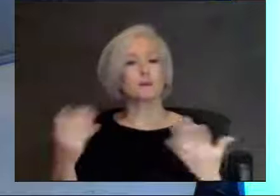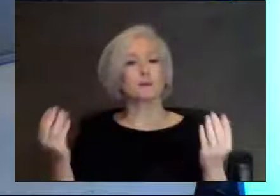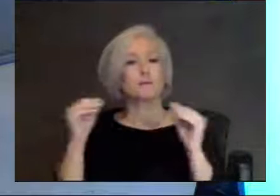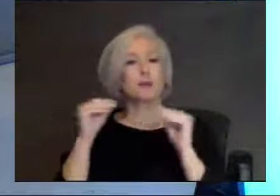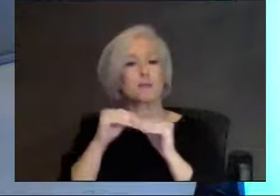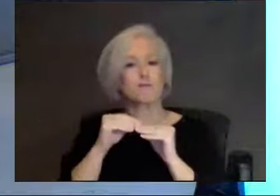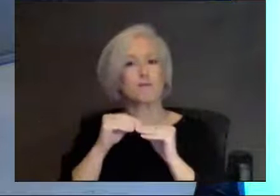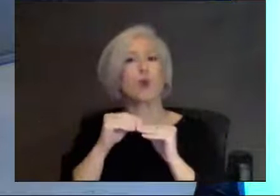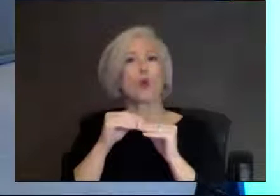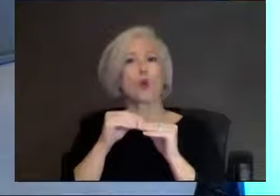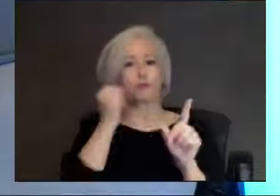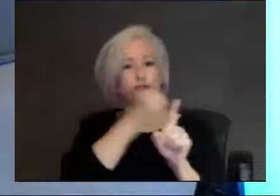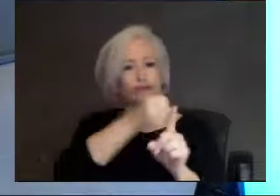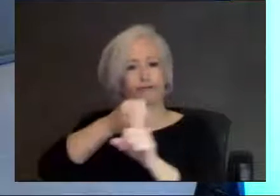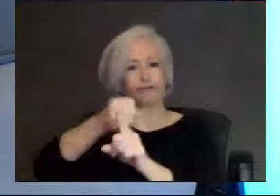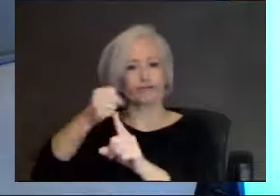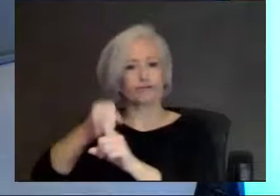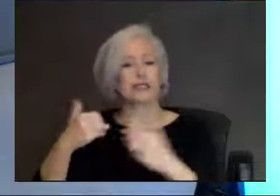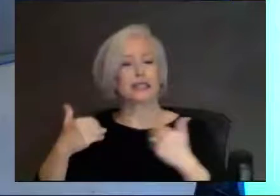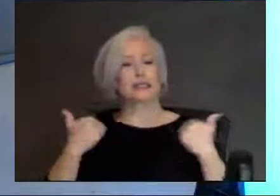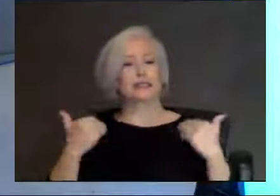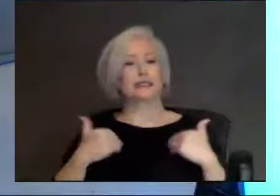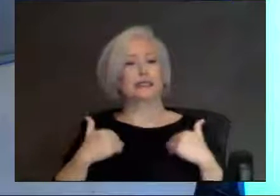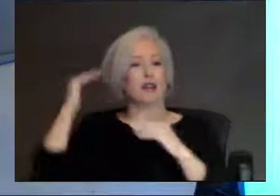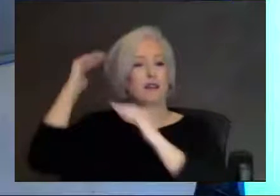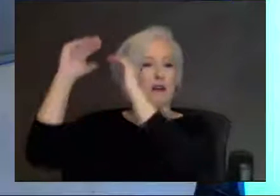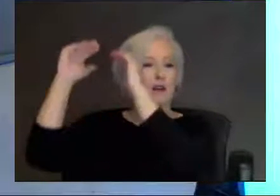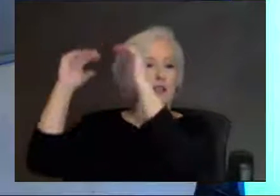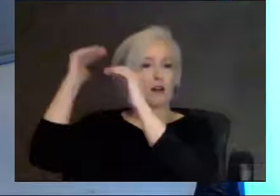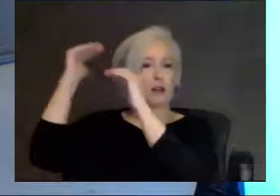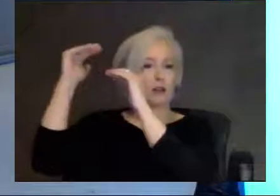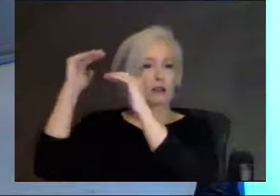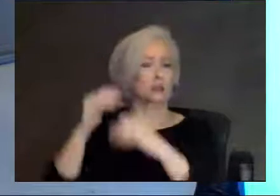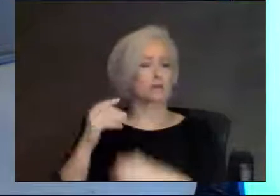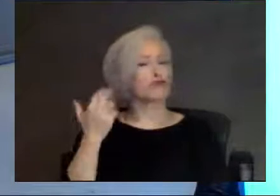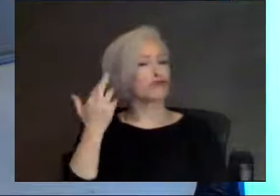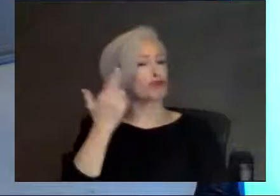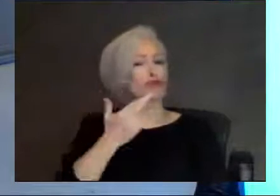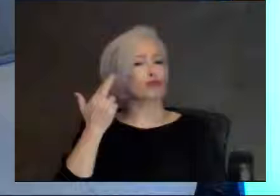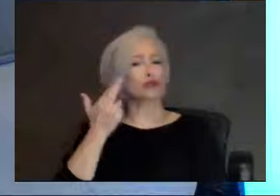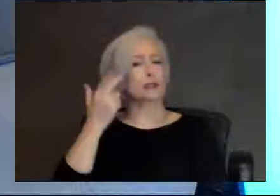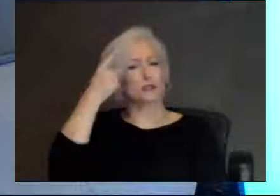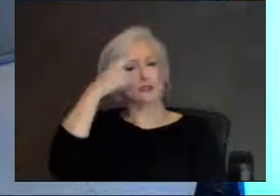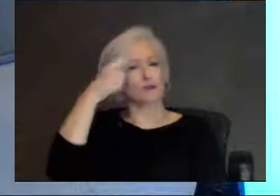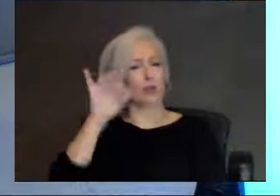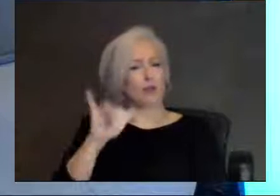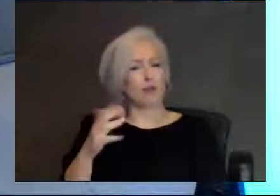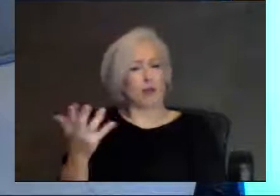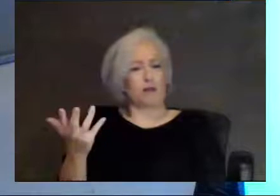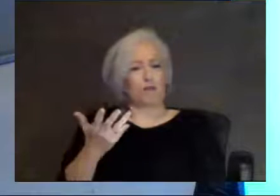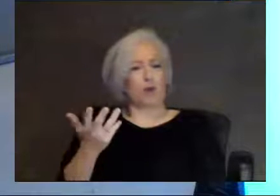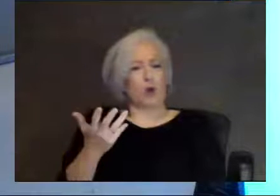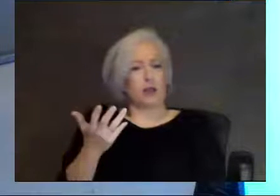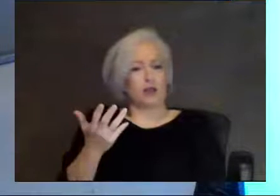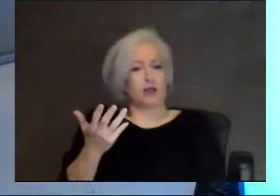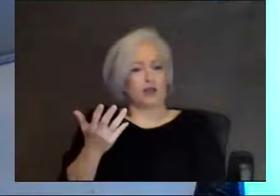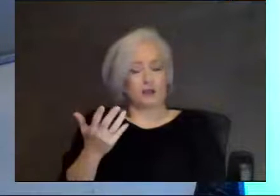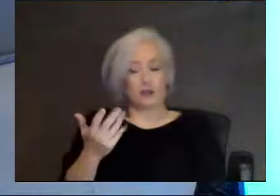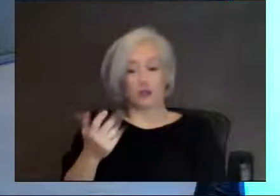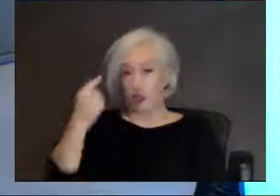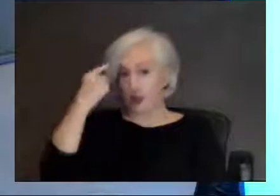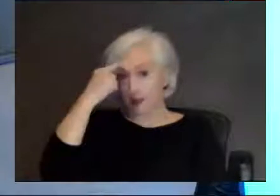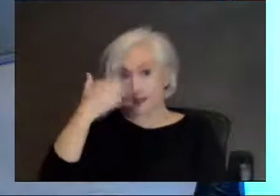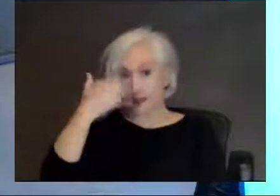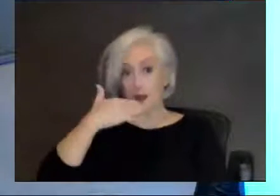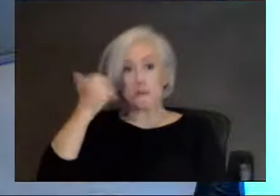young adults. Is there a reason for that, you think? And is it because we have better